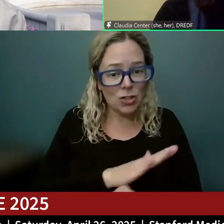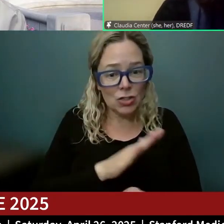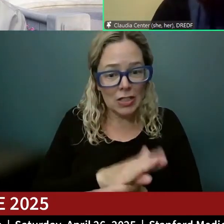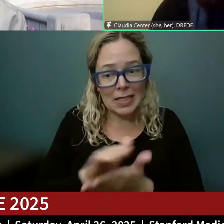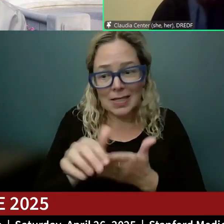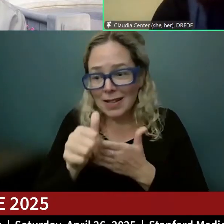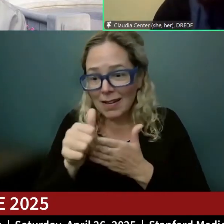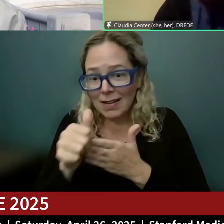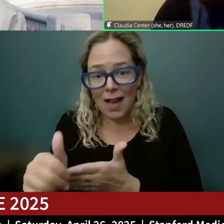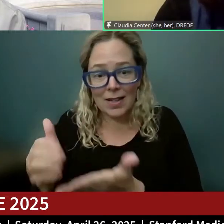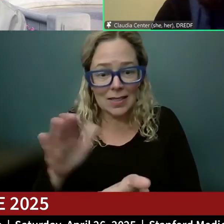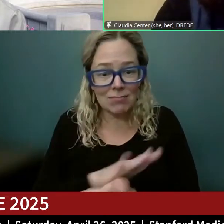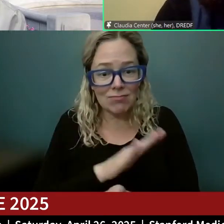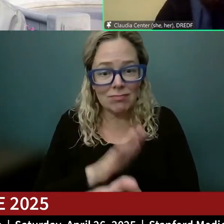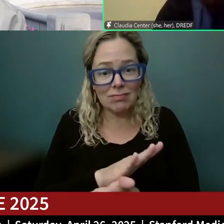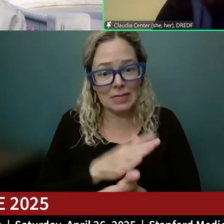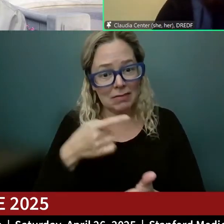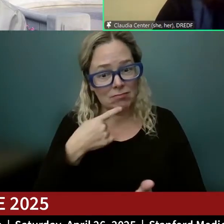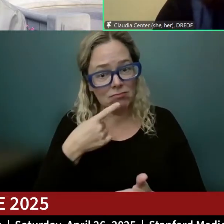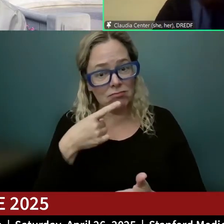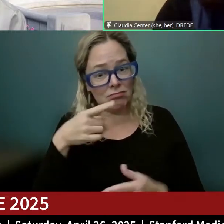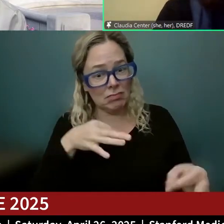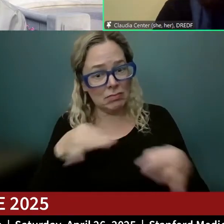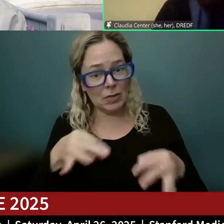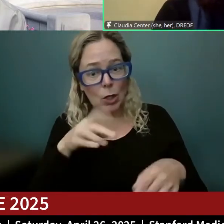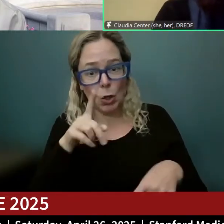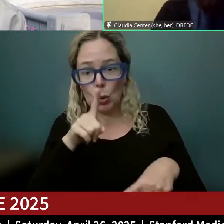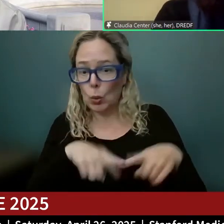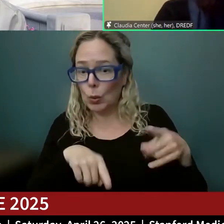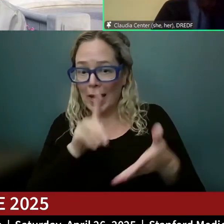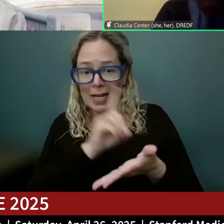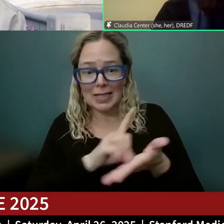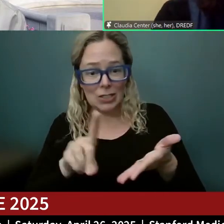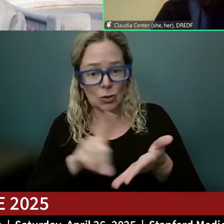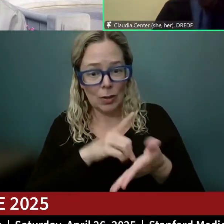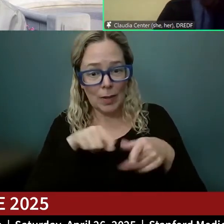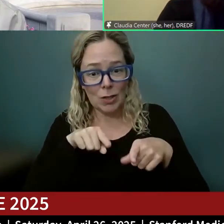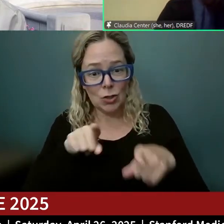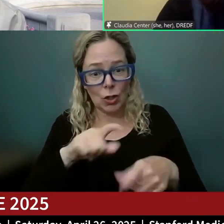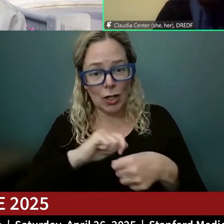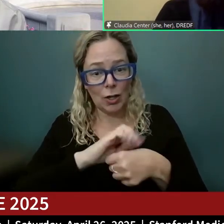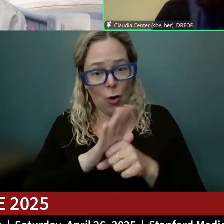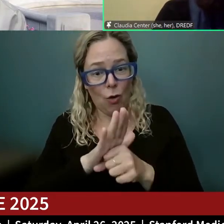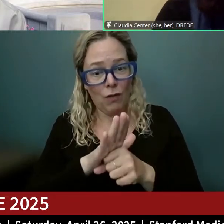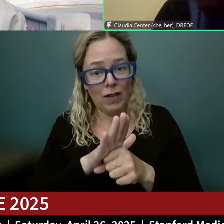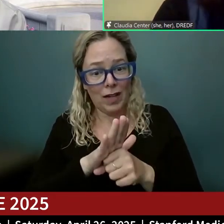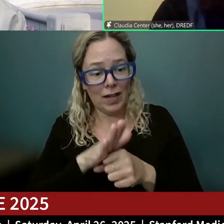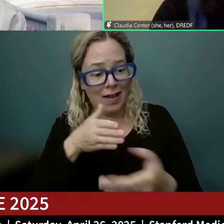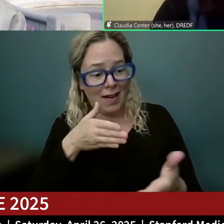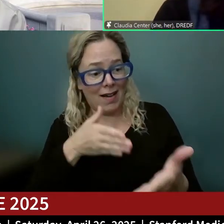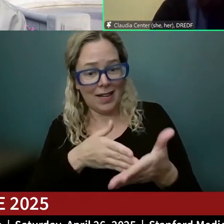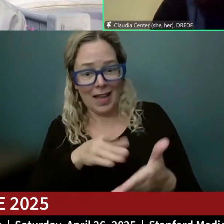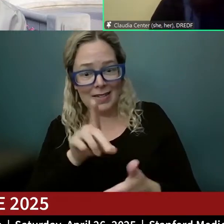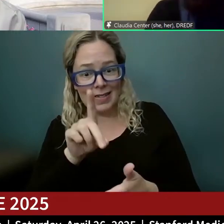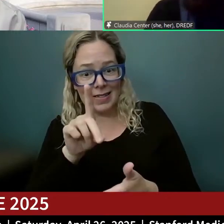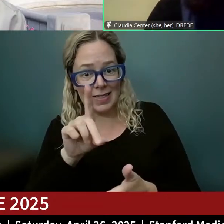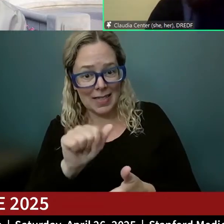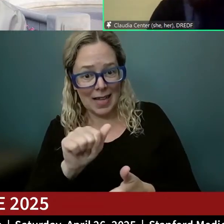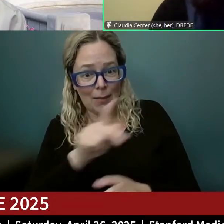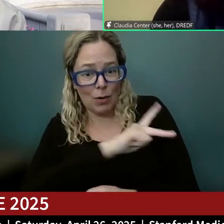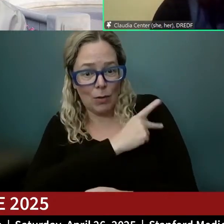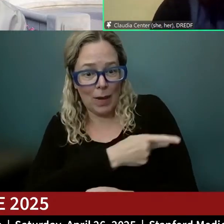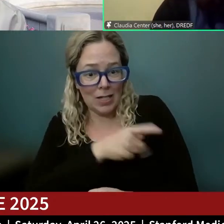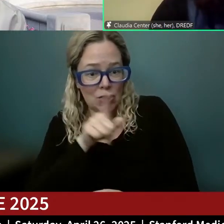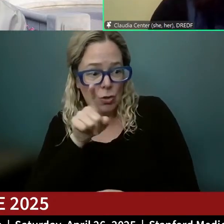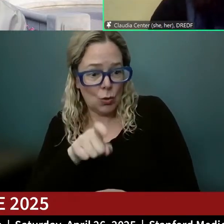can't discriminate during COVID against disabled patients who need health care, even if there's a